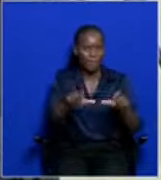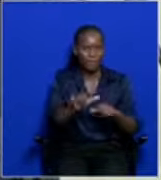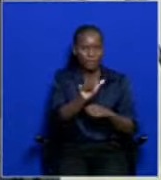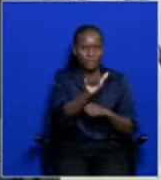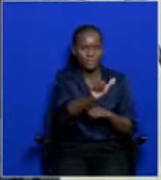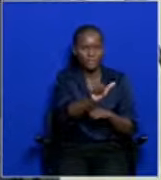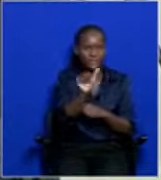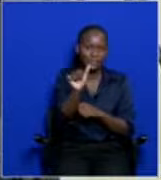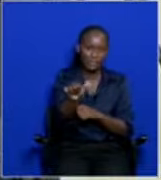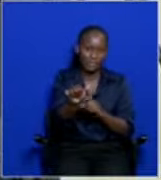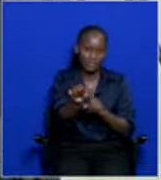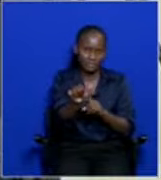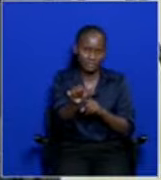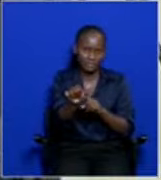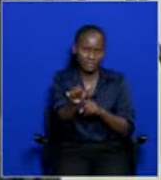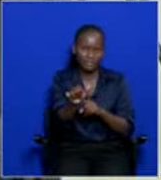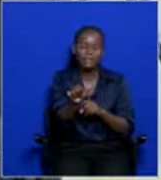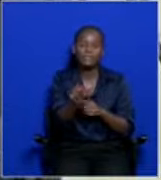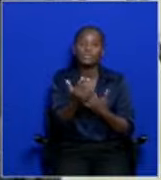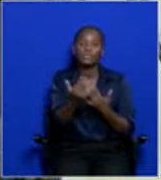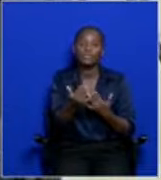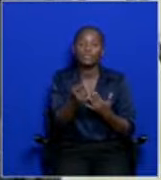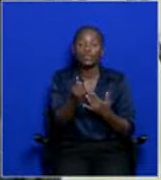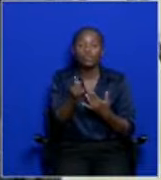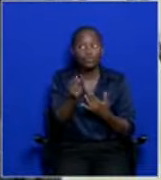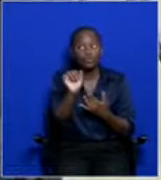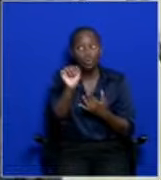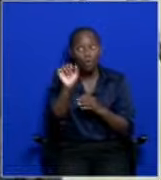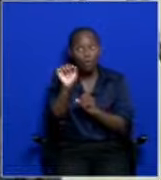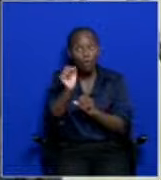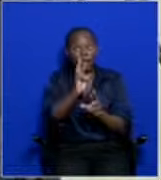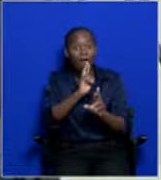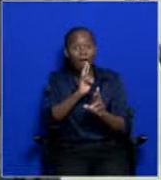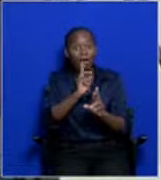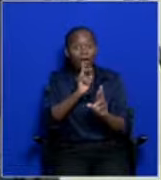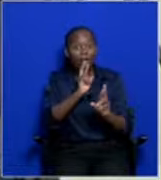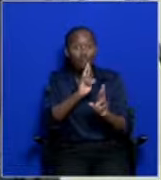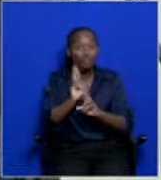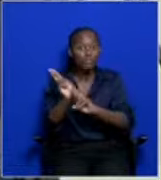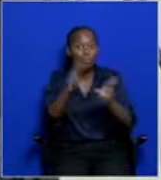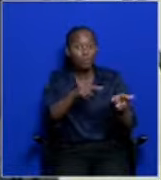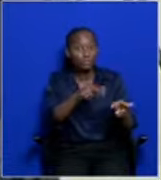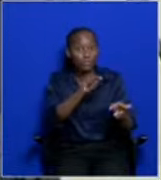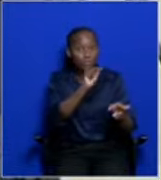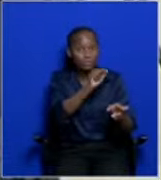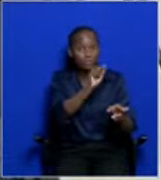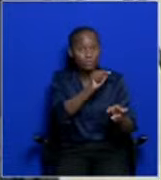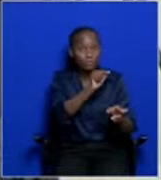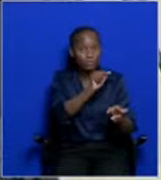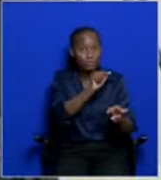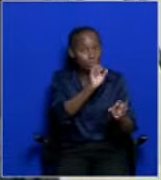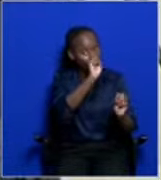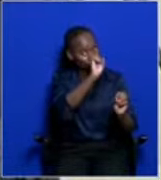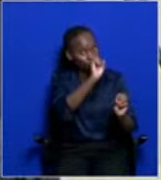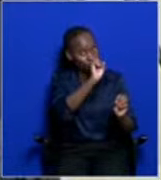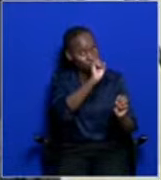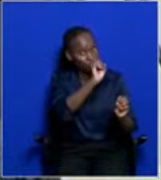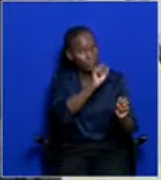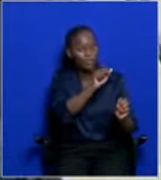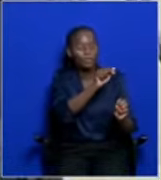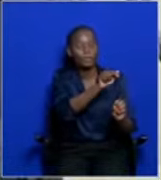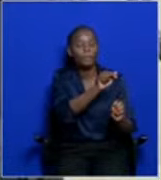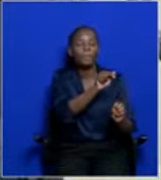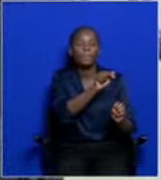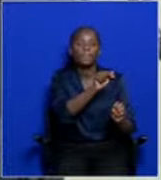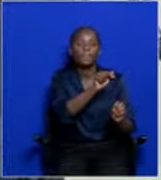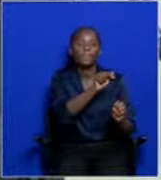Commissioner Kumalo regarding what steps you have taken against General Brigadier Mkhwanazi since obtaining the second